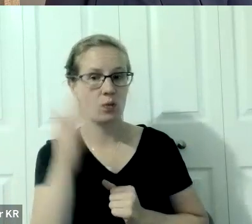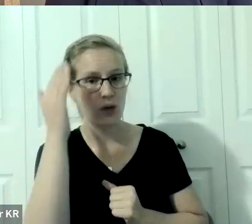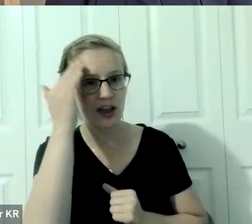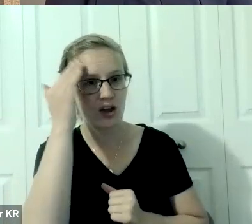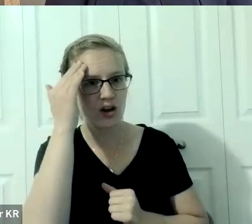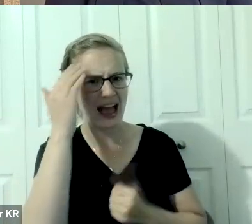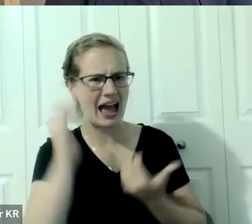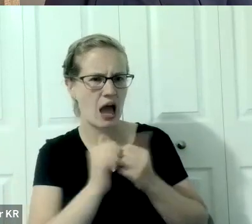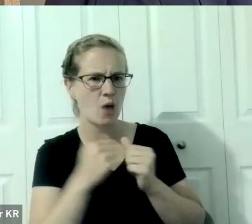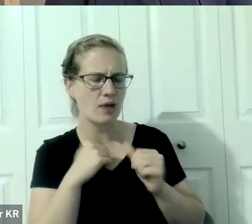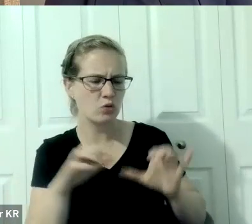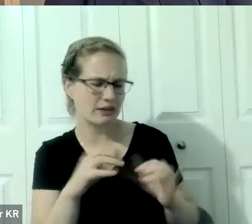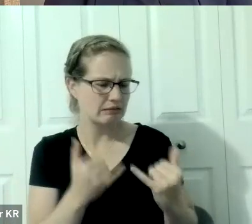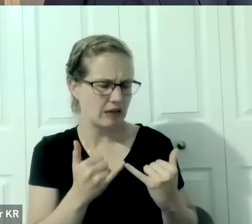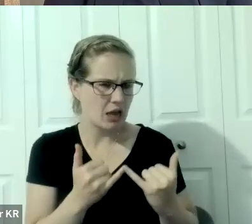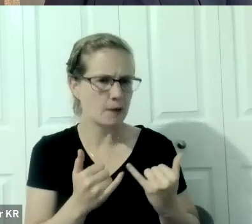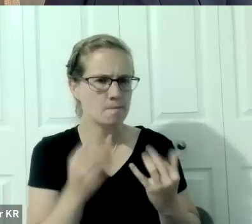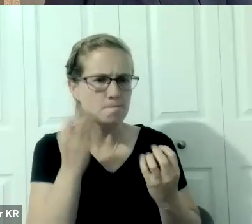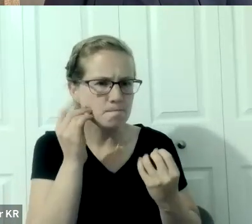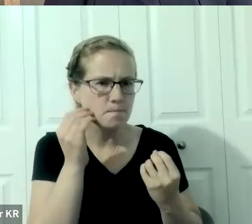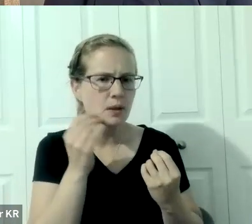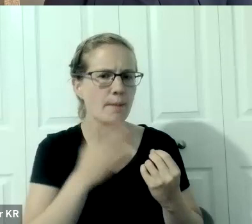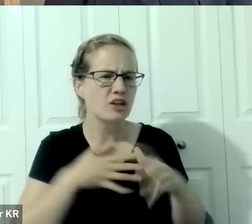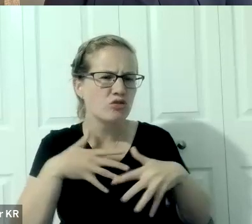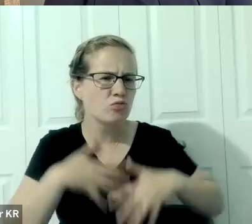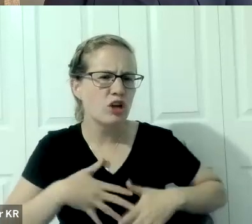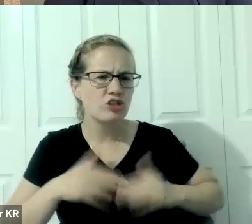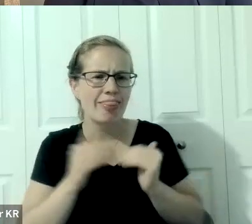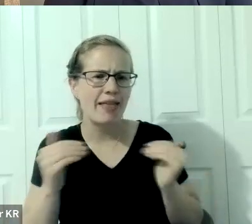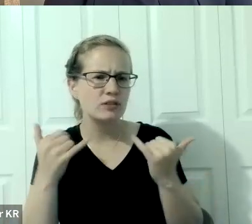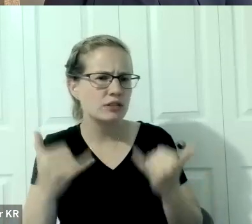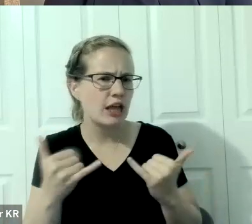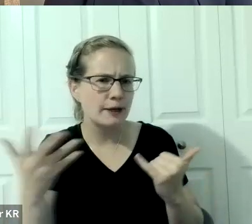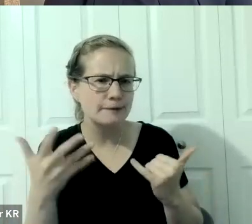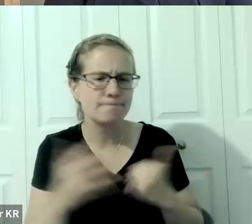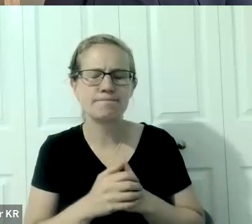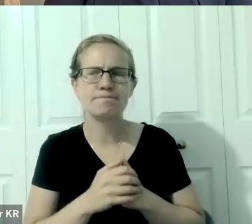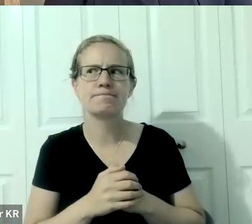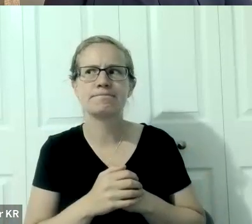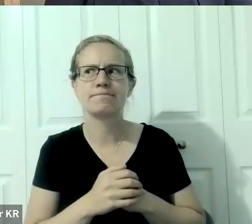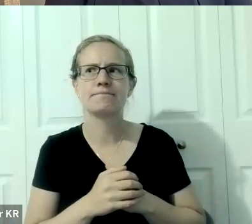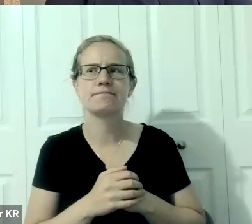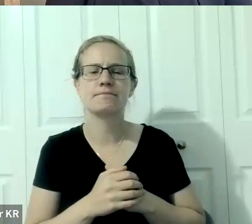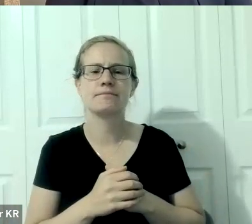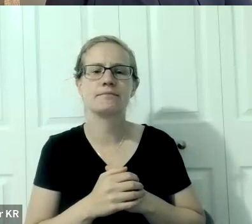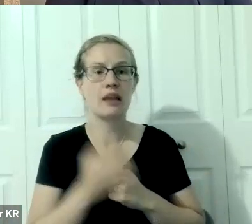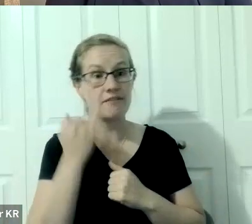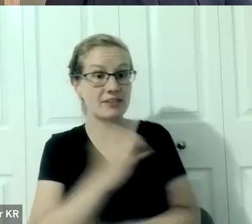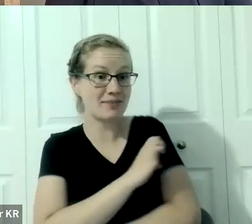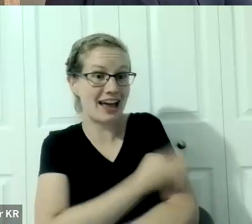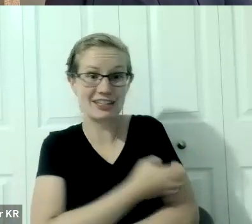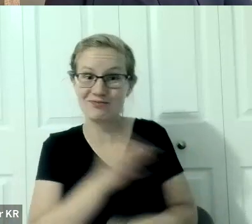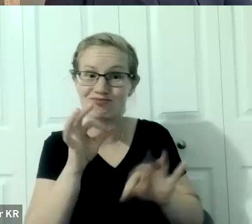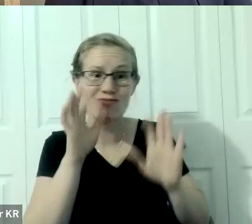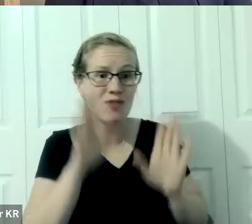how am I doing today? You know, what's my depression level today? And if I've got some energy, great.